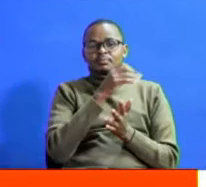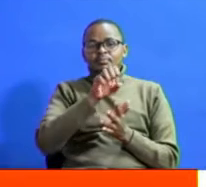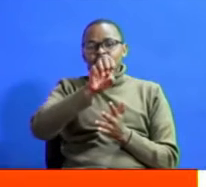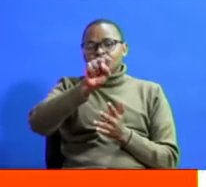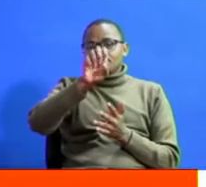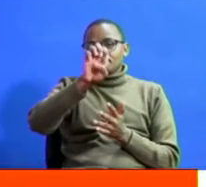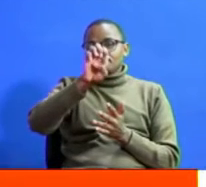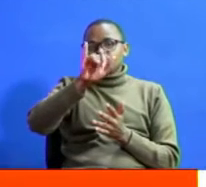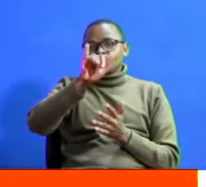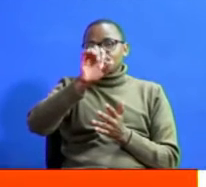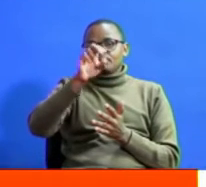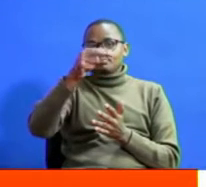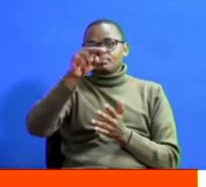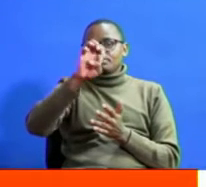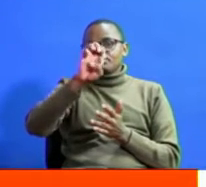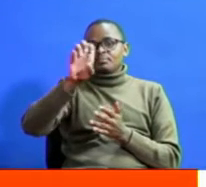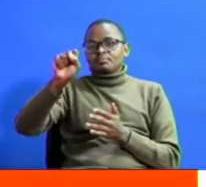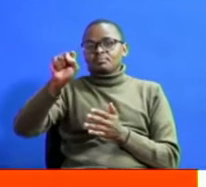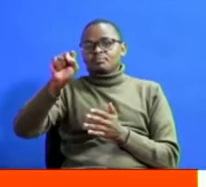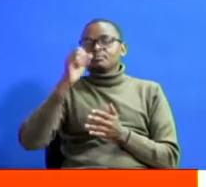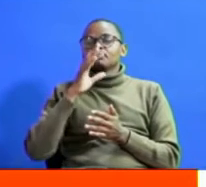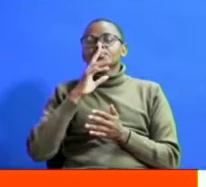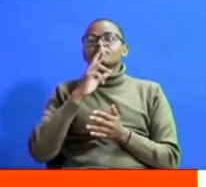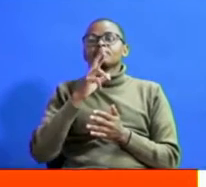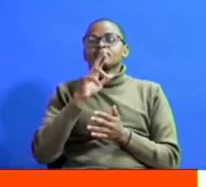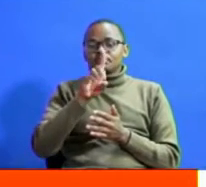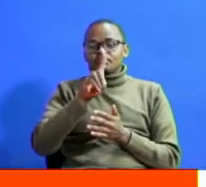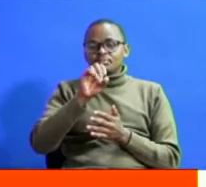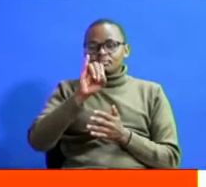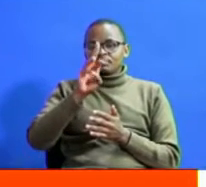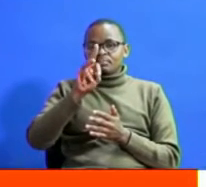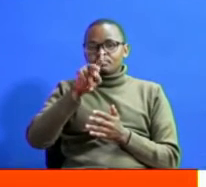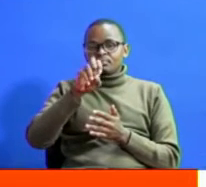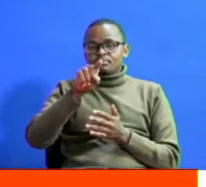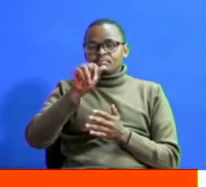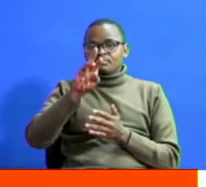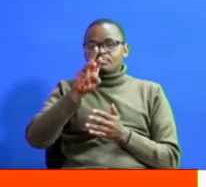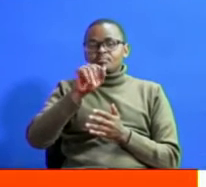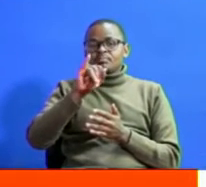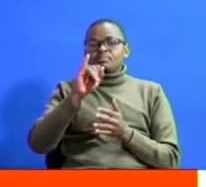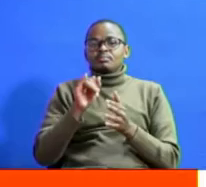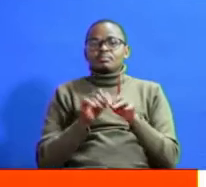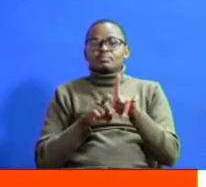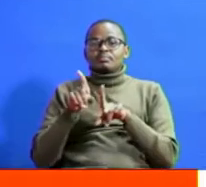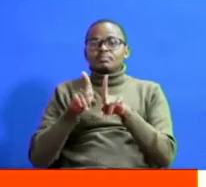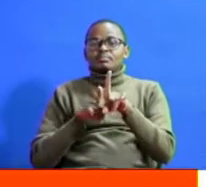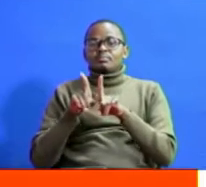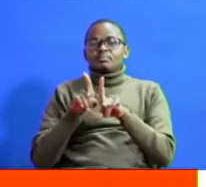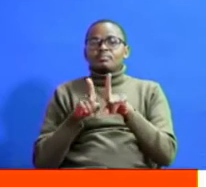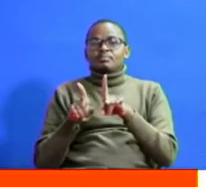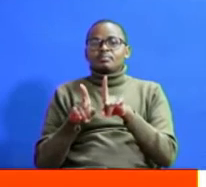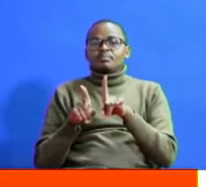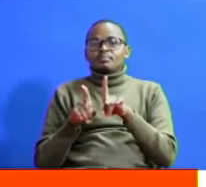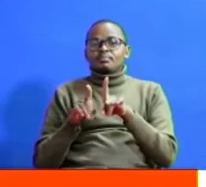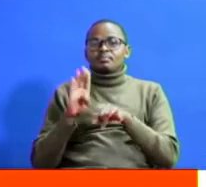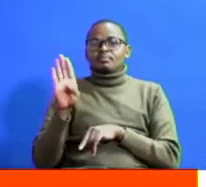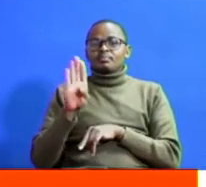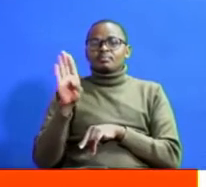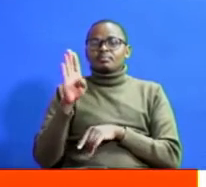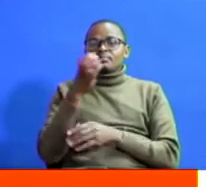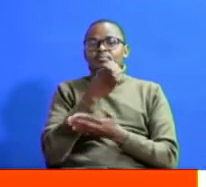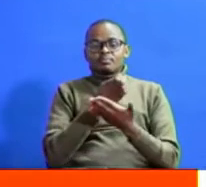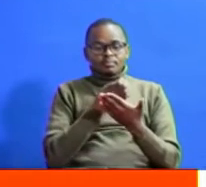Seychelles, our diplomatic cooperation, tourism, blue economy,